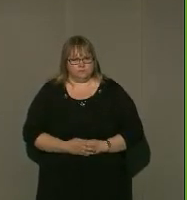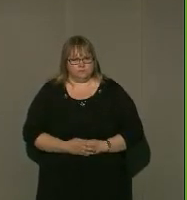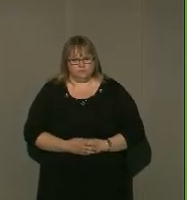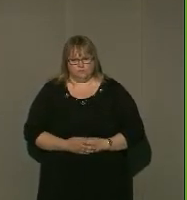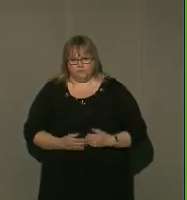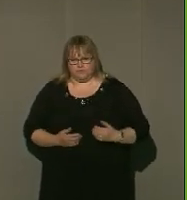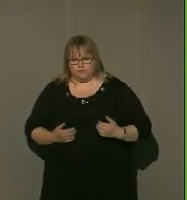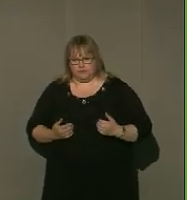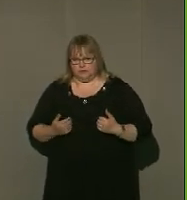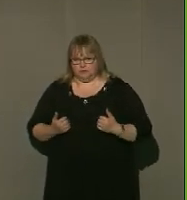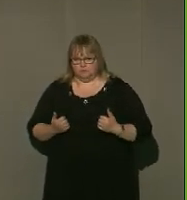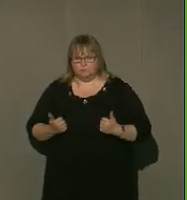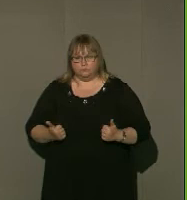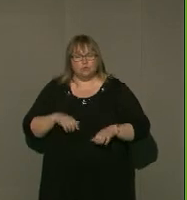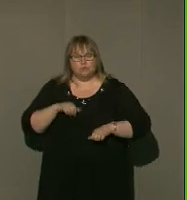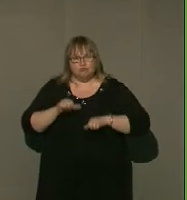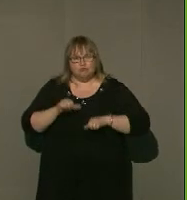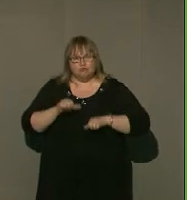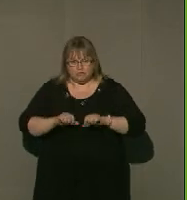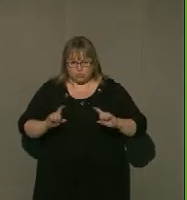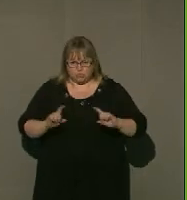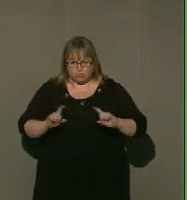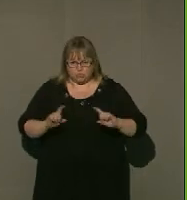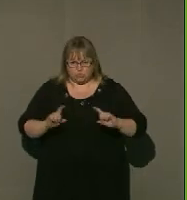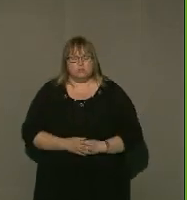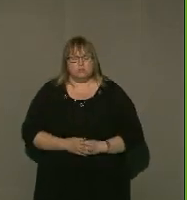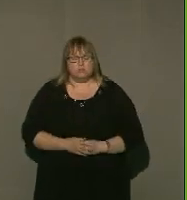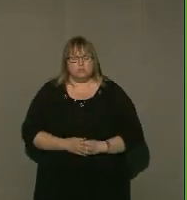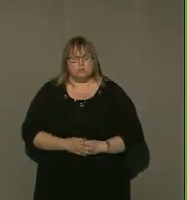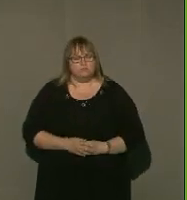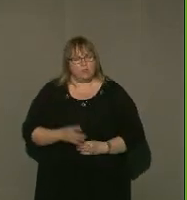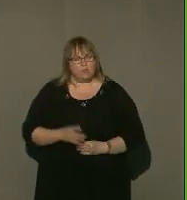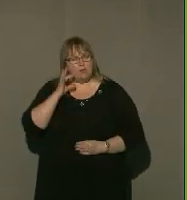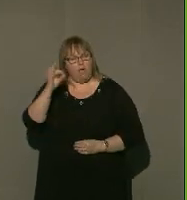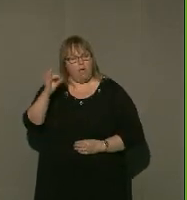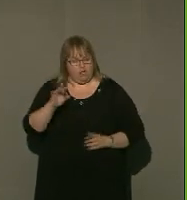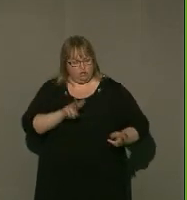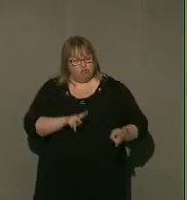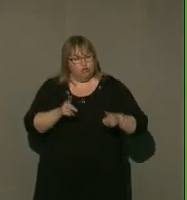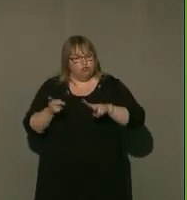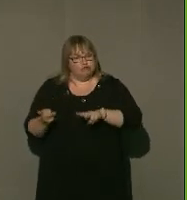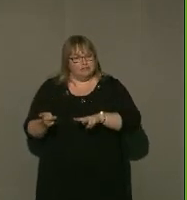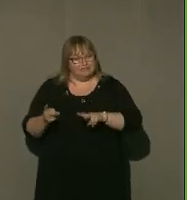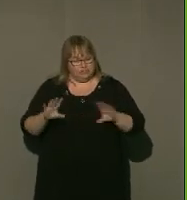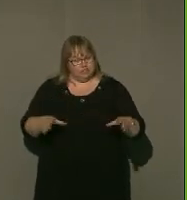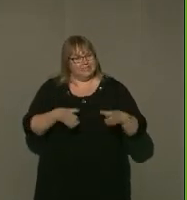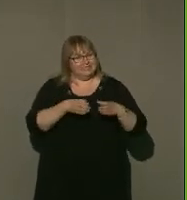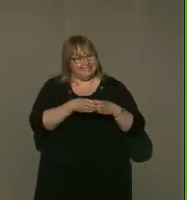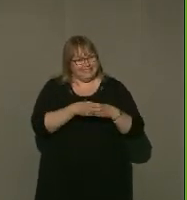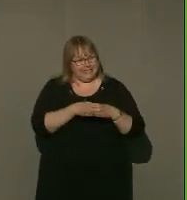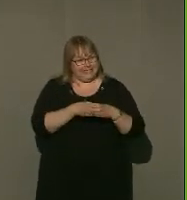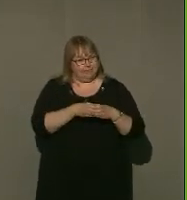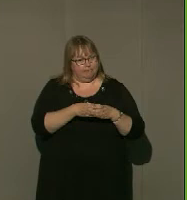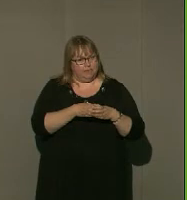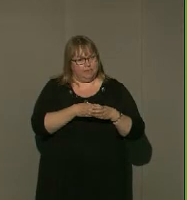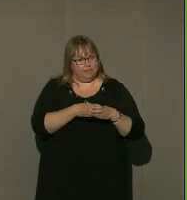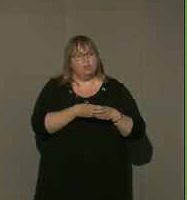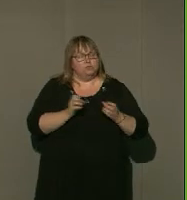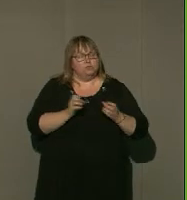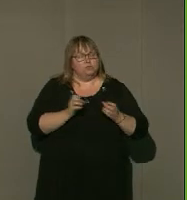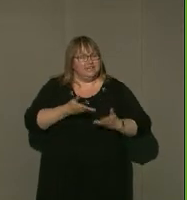Okay, the procedure then is going to be that I'm going to invite the transition team to introduce the motion which we're